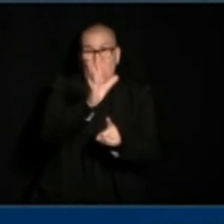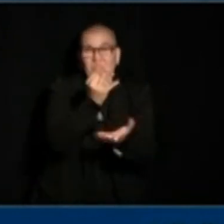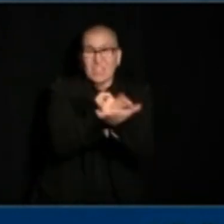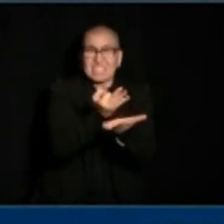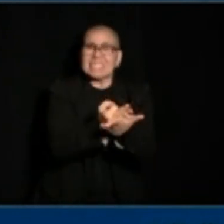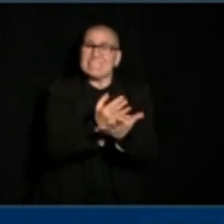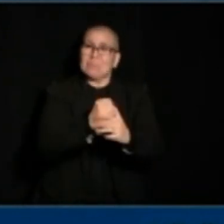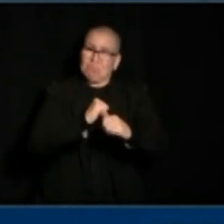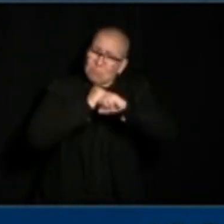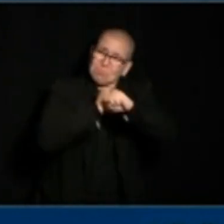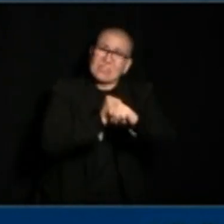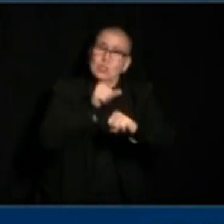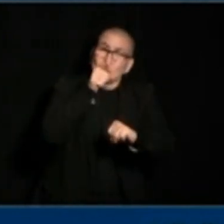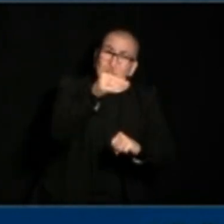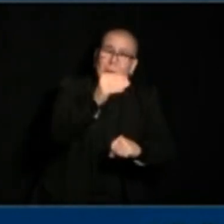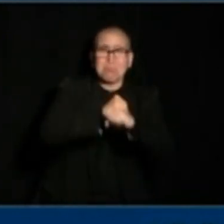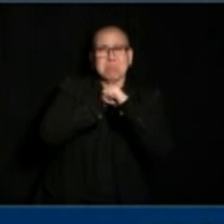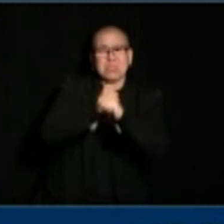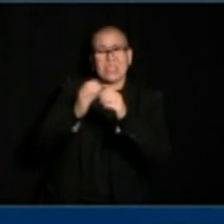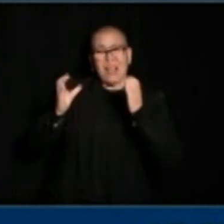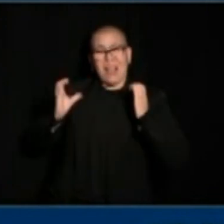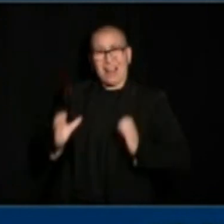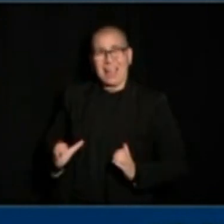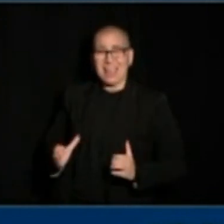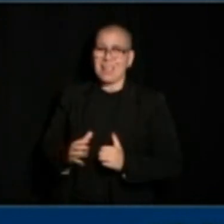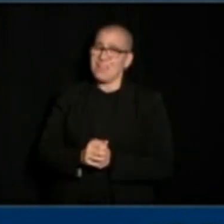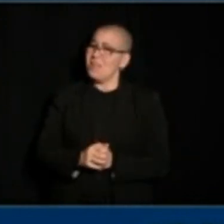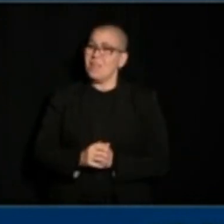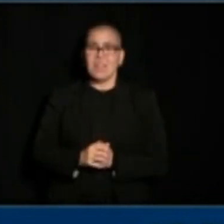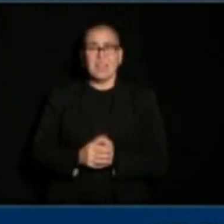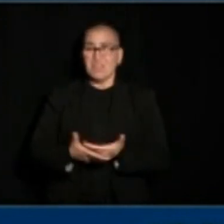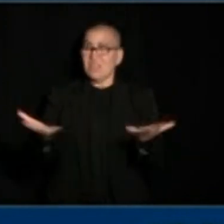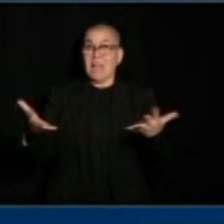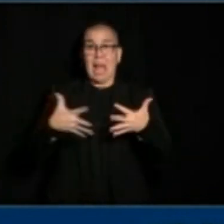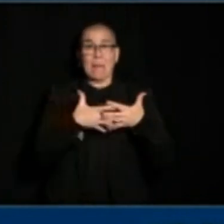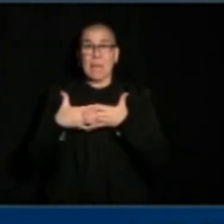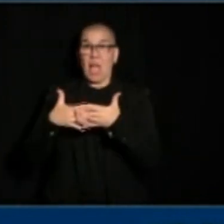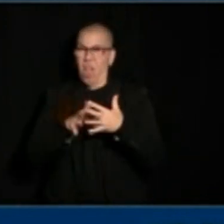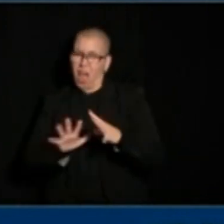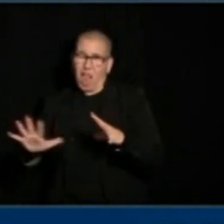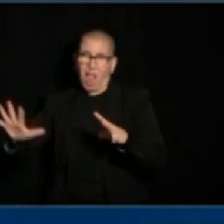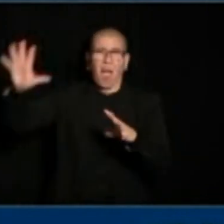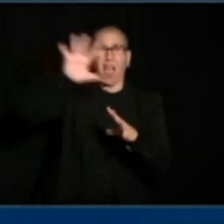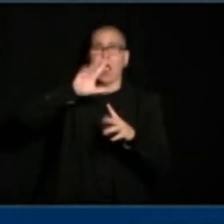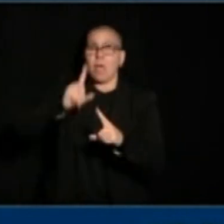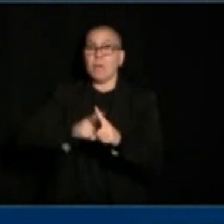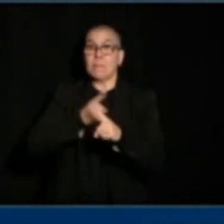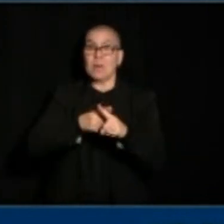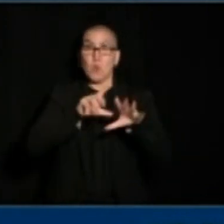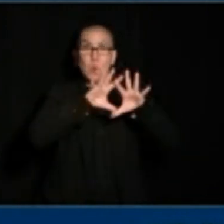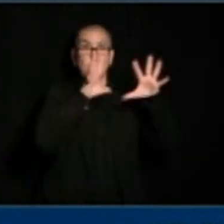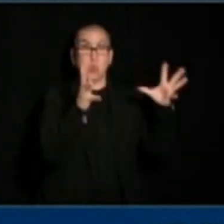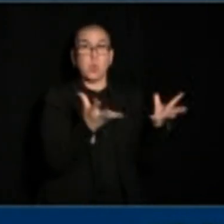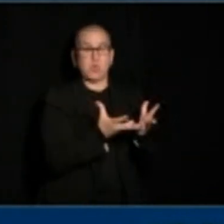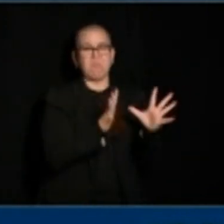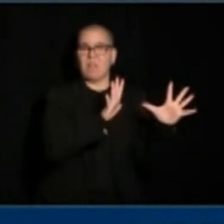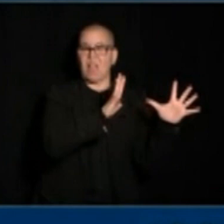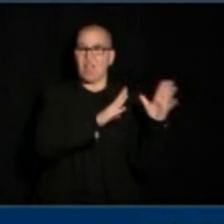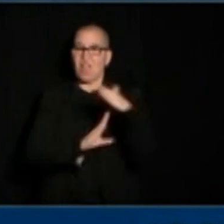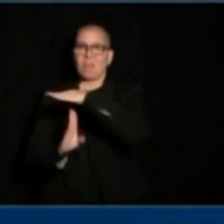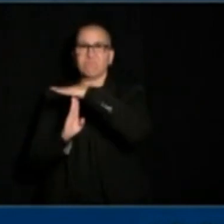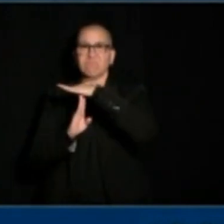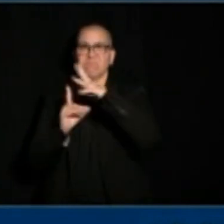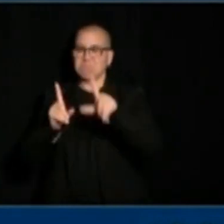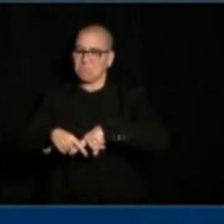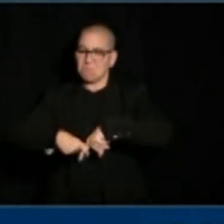your neighbors. In this country, and so many across the world did it, and we need to do it again, we need to have a stimulus that provides